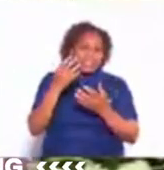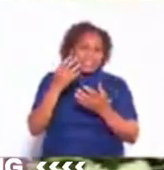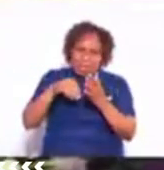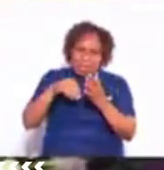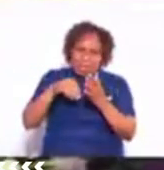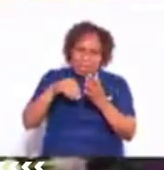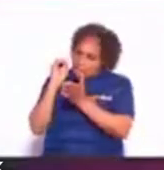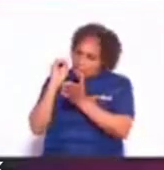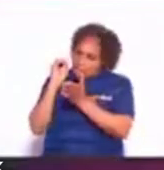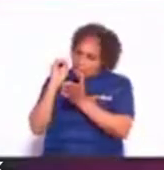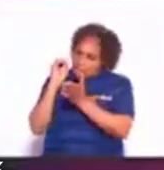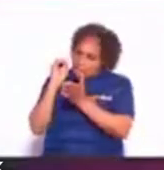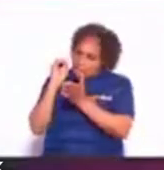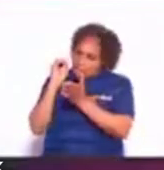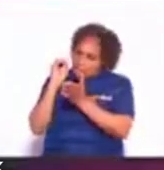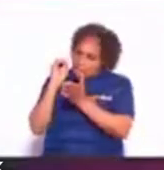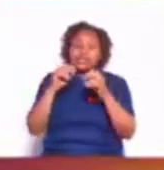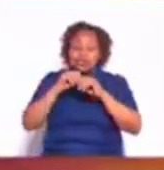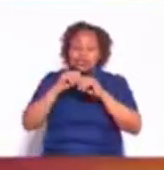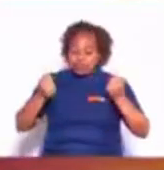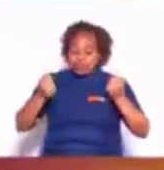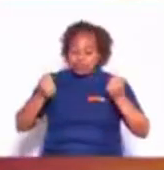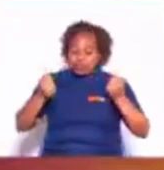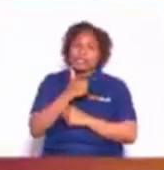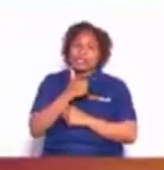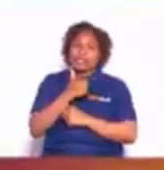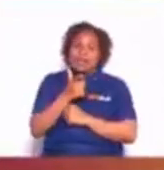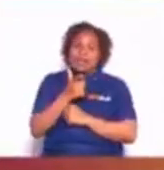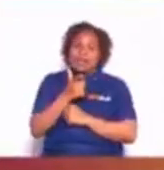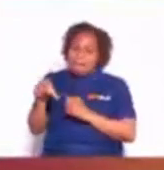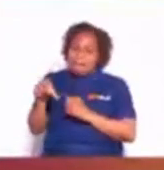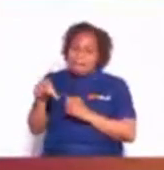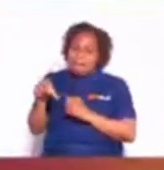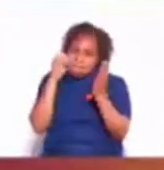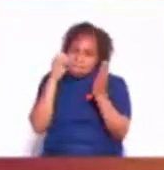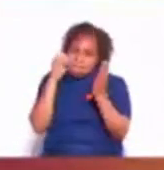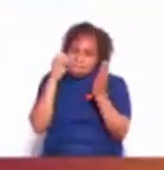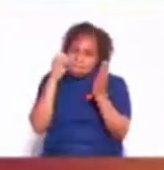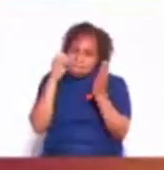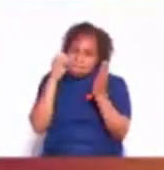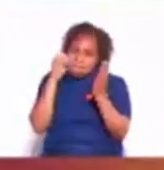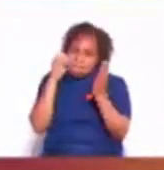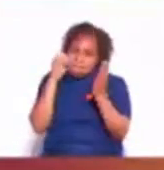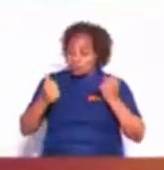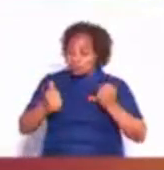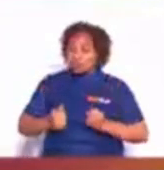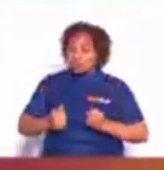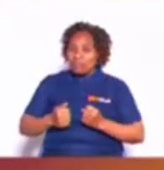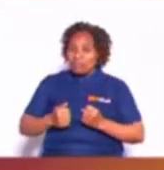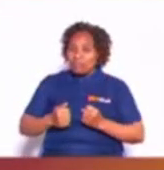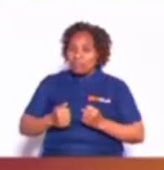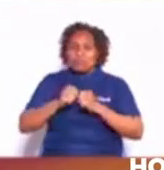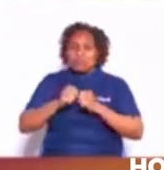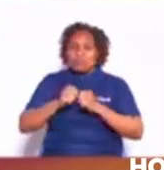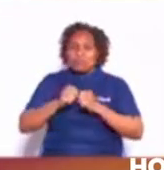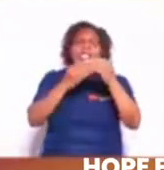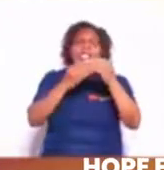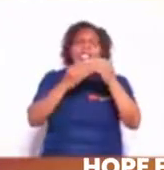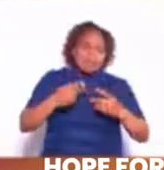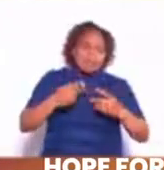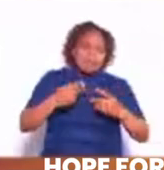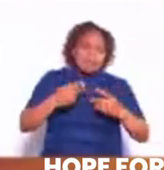media. Just post anything. You may lead people wherever you want them to be.